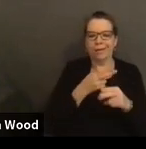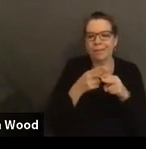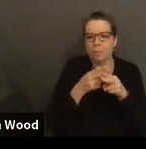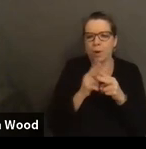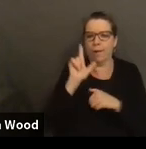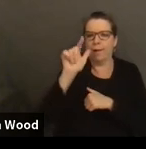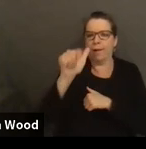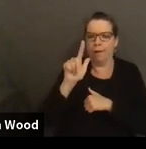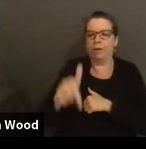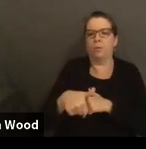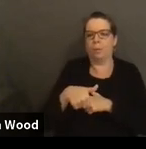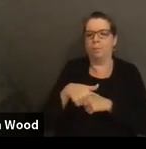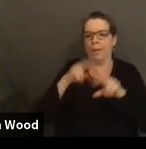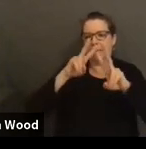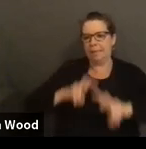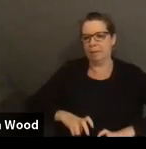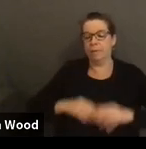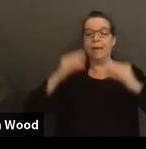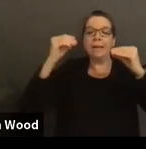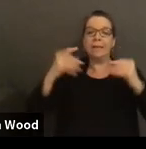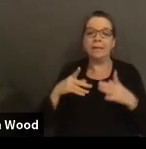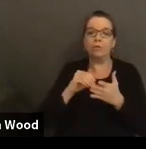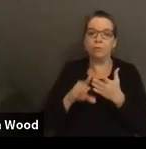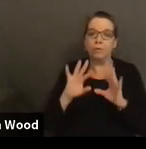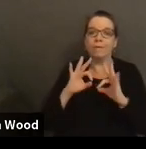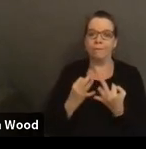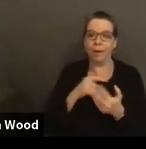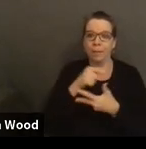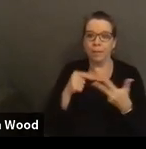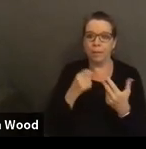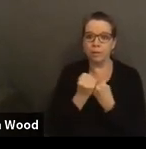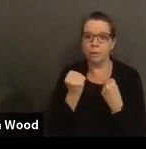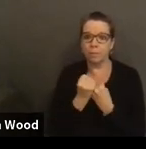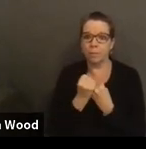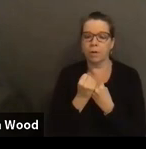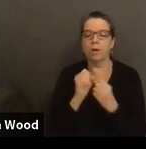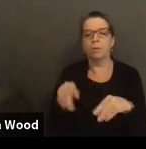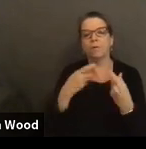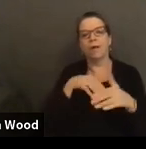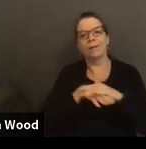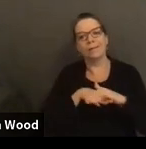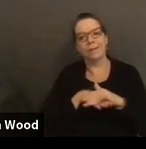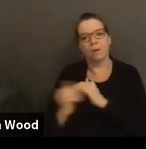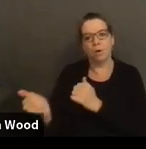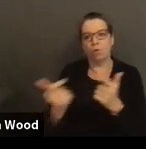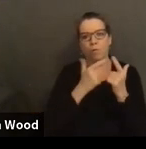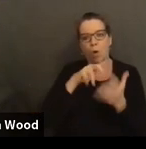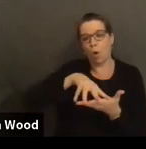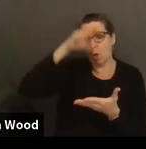teacher, student, and family supports, and provides accessibility supports for all